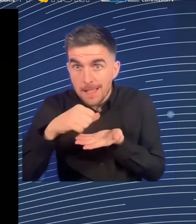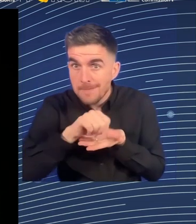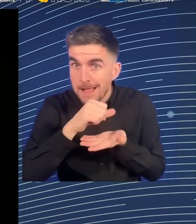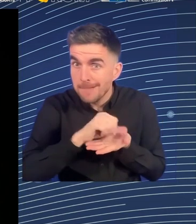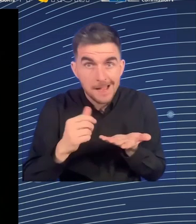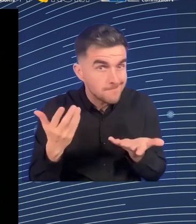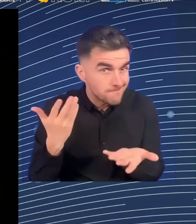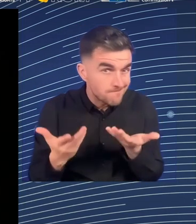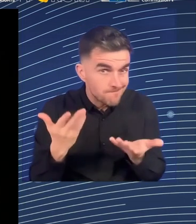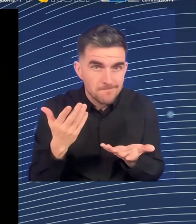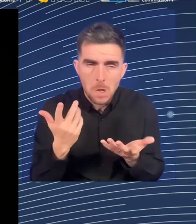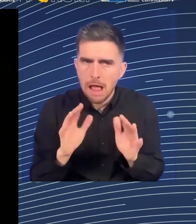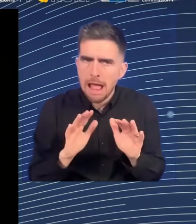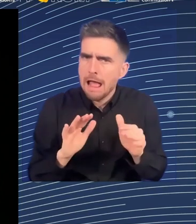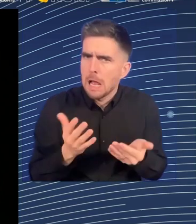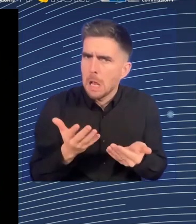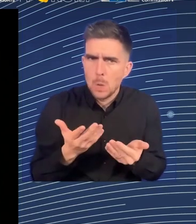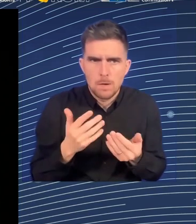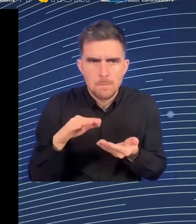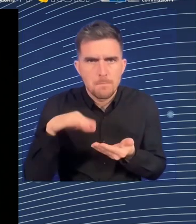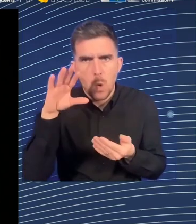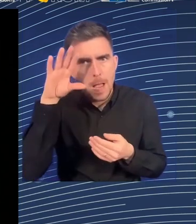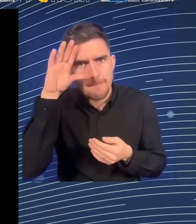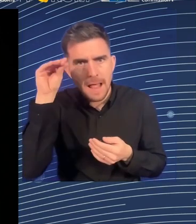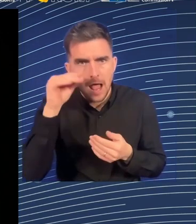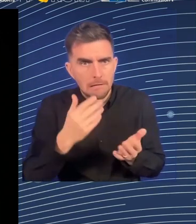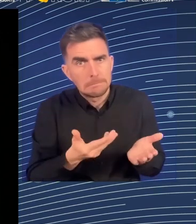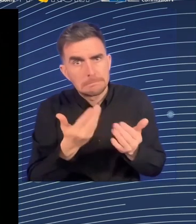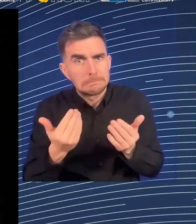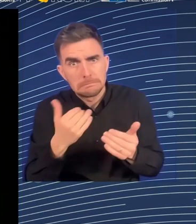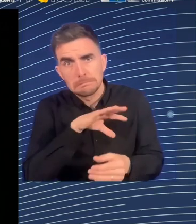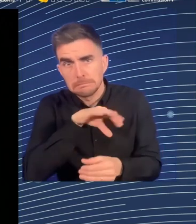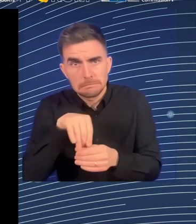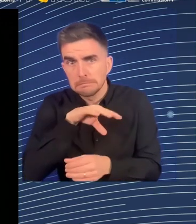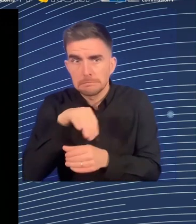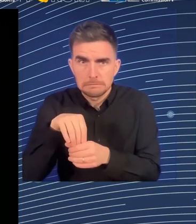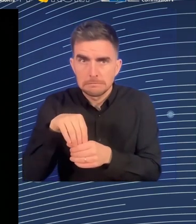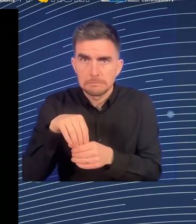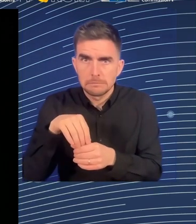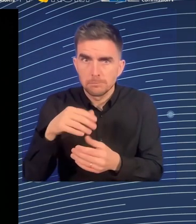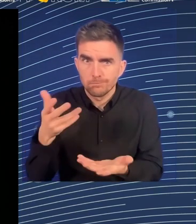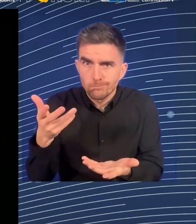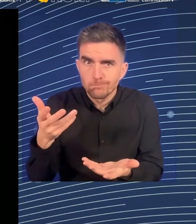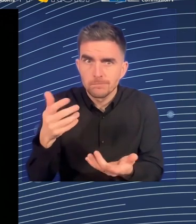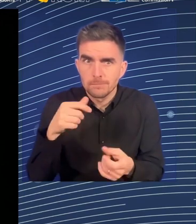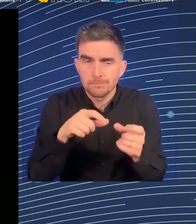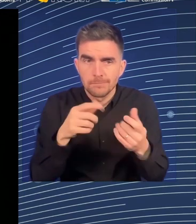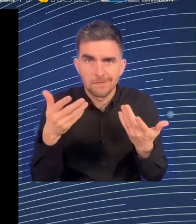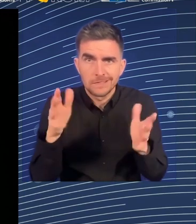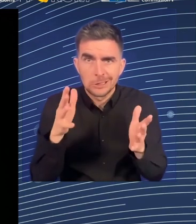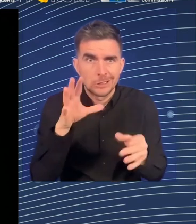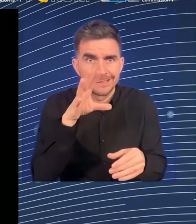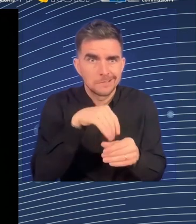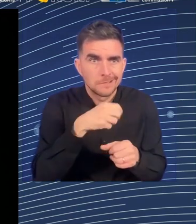it's a difficult question. Probably the first step towards this direction would be to acknowledge the value of unpaid care